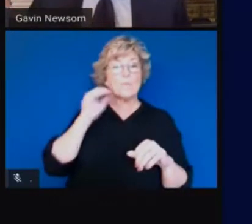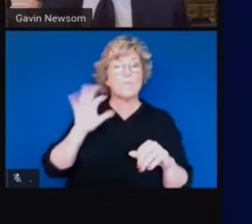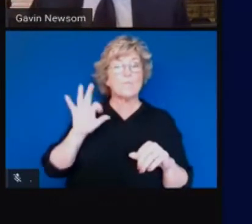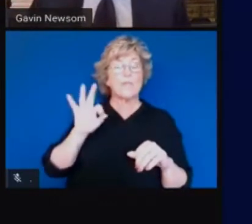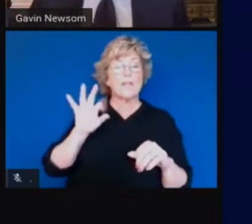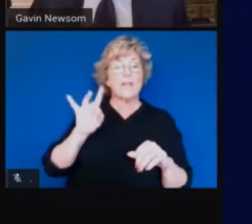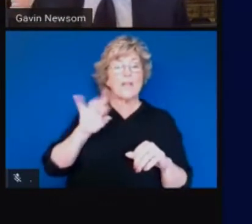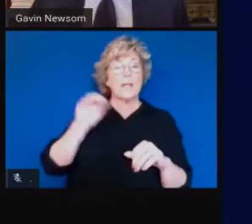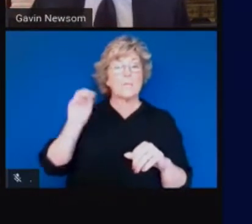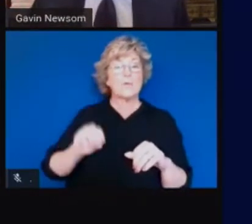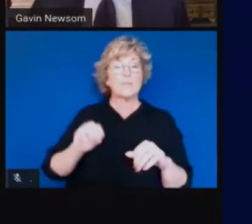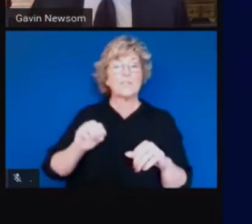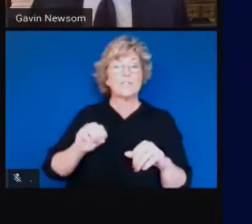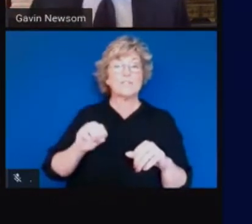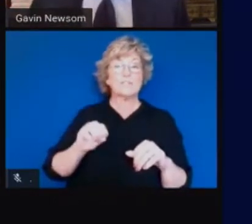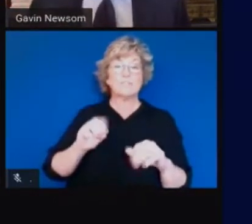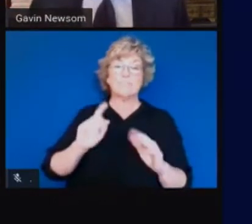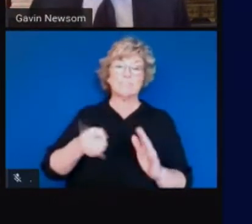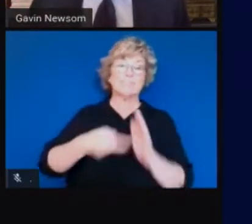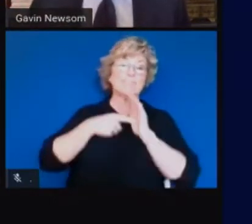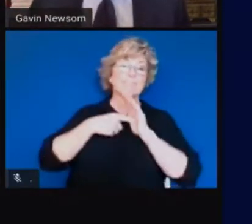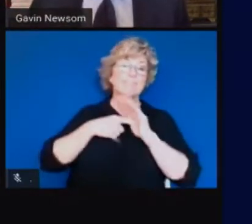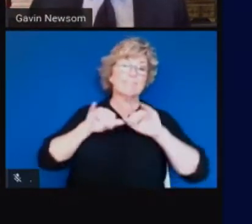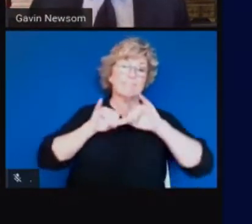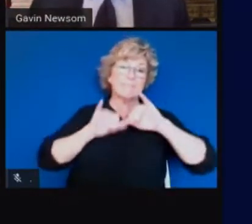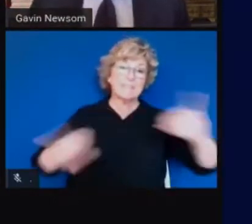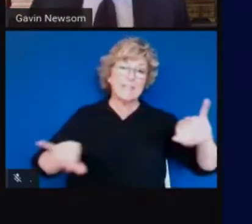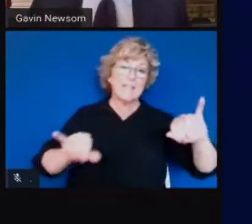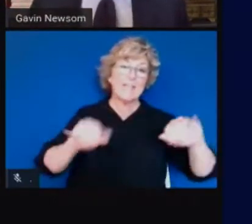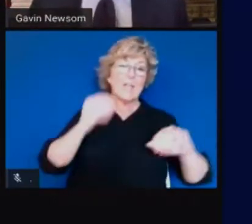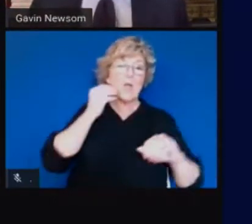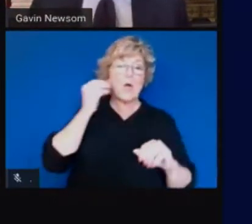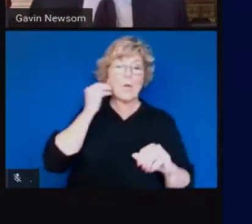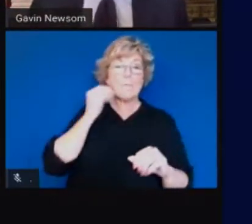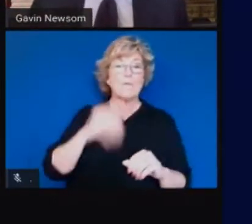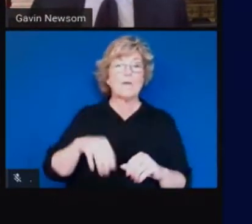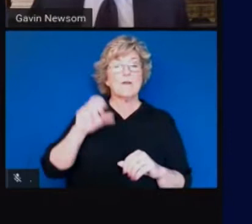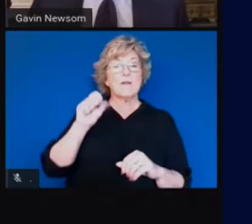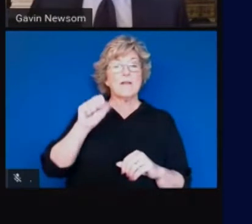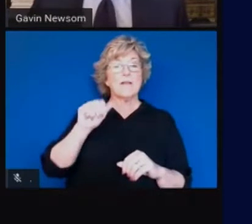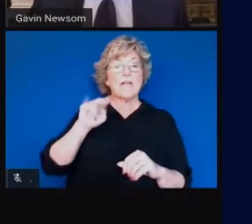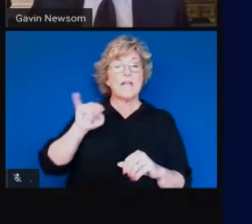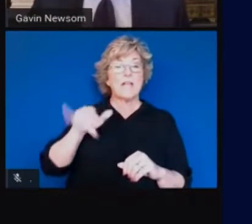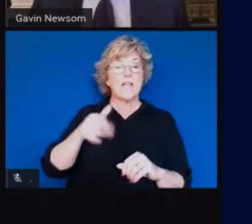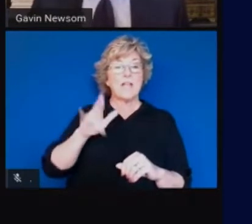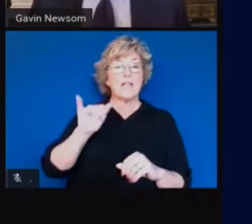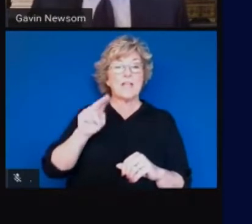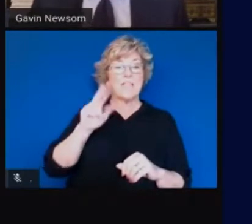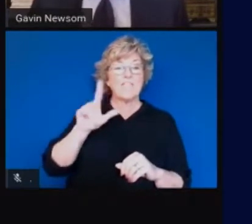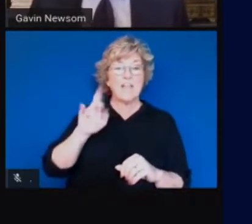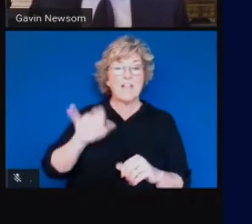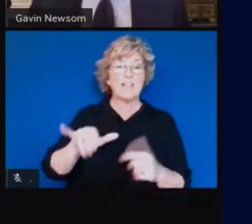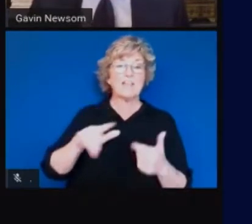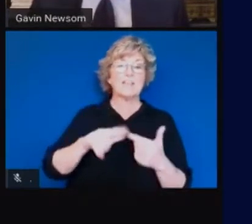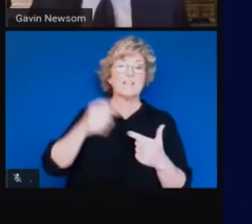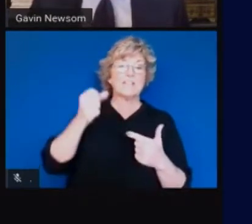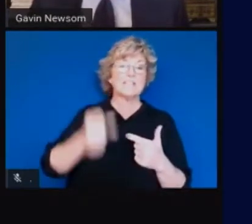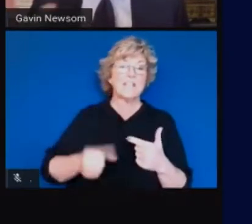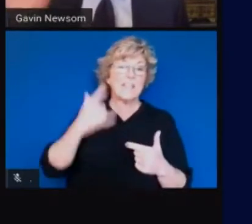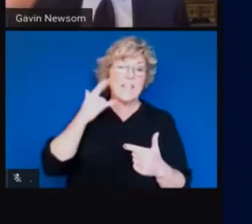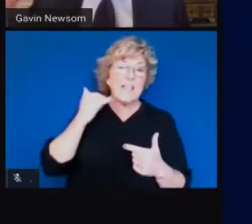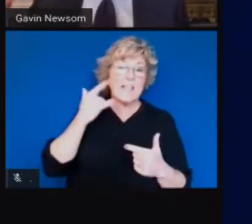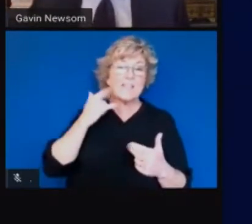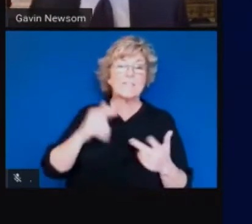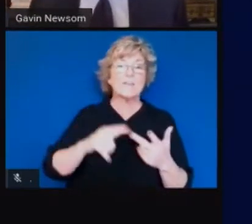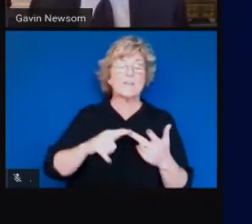state represented in the update. San Joaquin Valley, Southern California, greater Sacramento and Bay Area. Again,